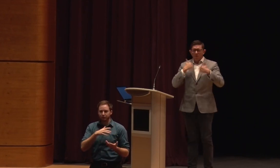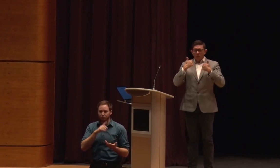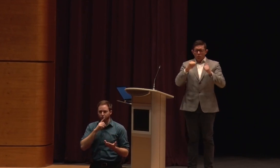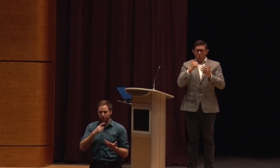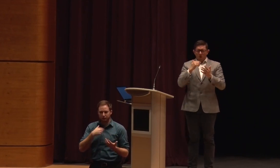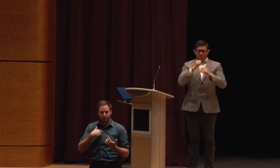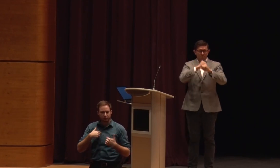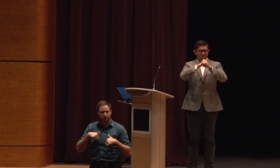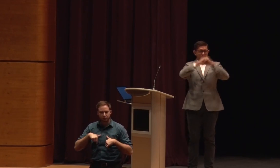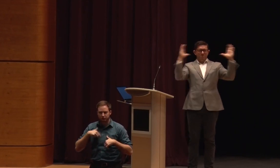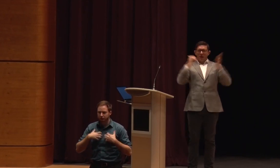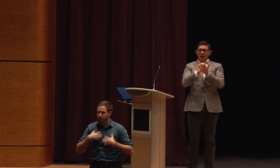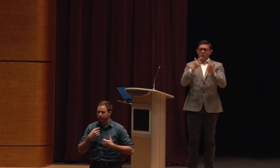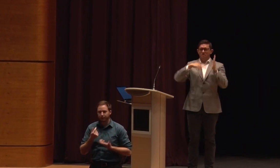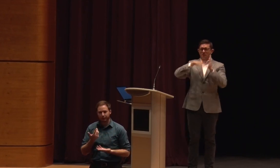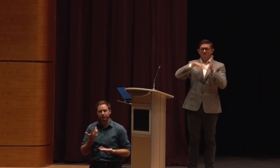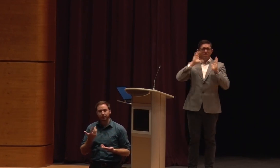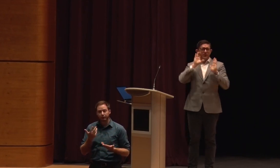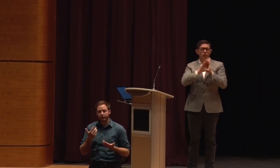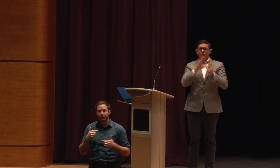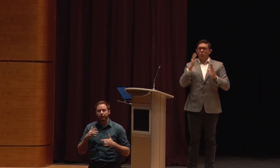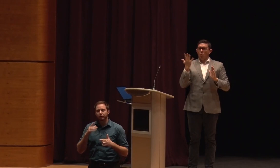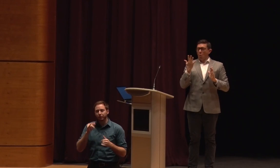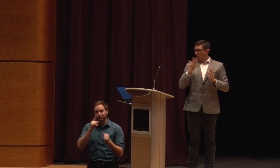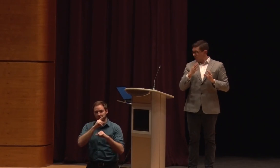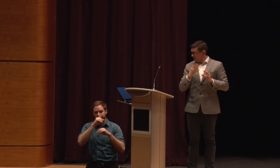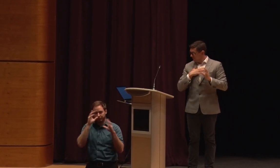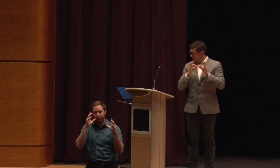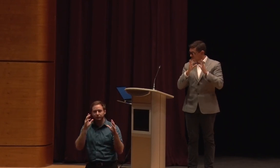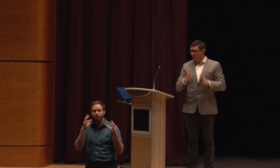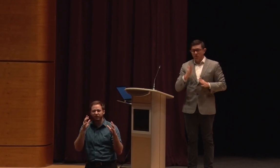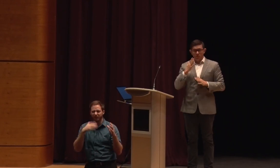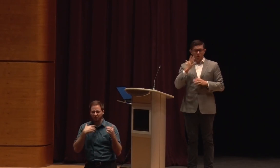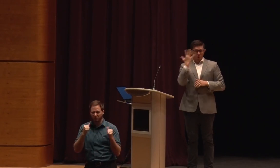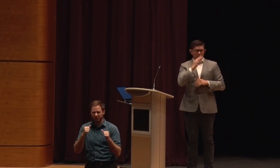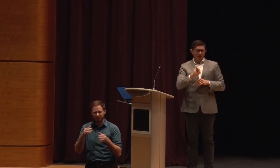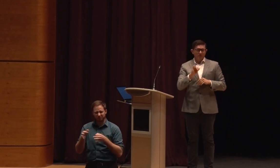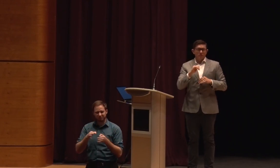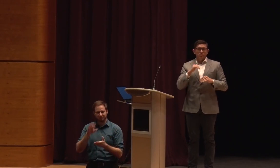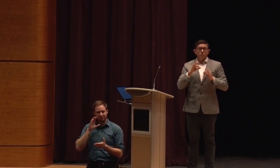was feeling that way. Now try to imagine, I'm gonna paint a little bit of a picture